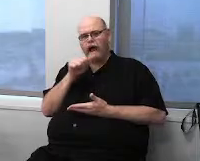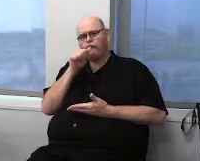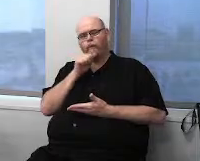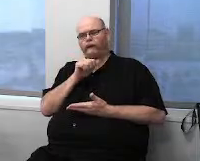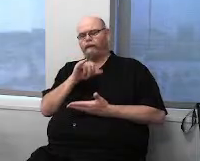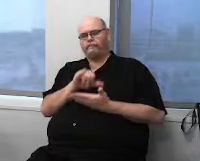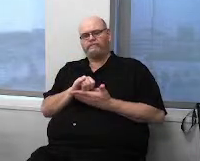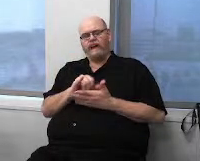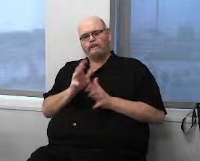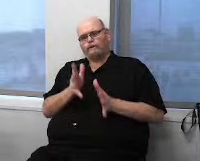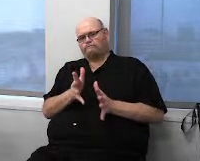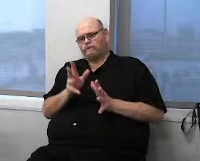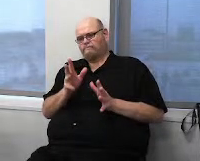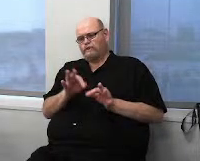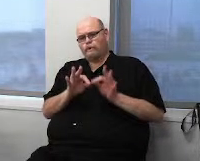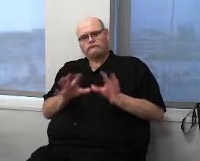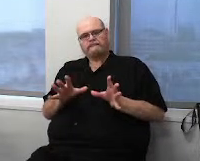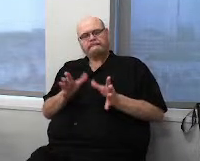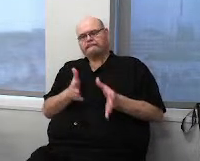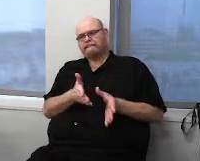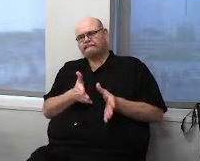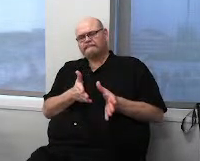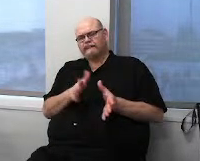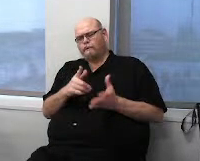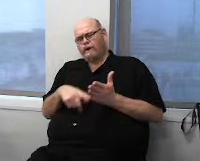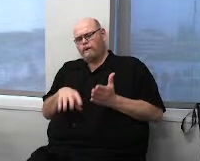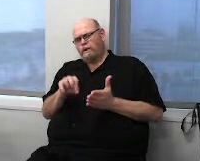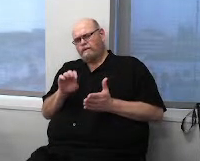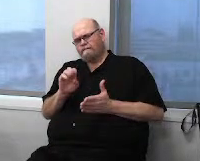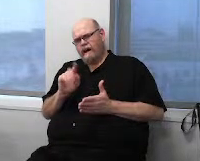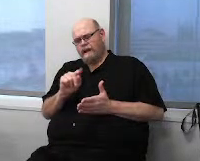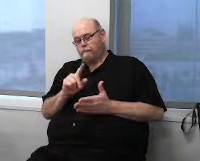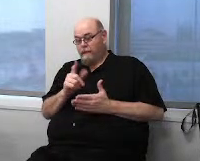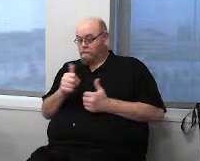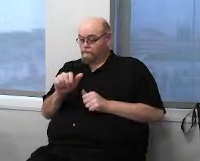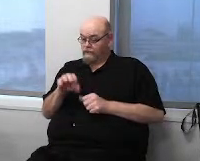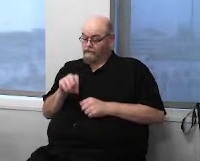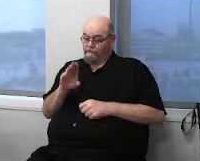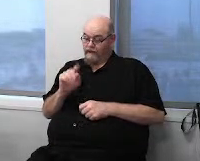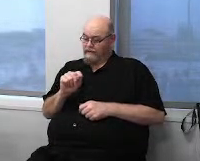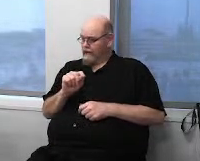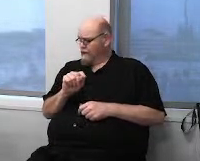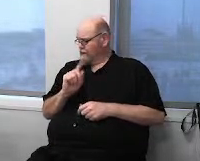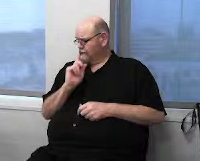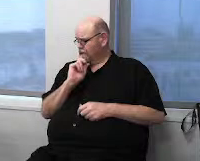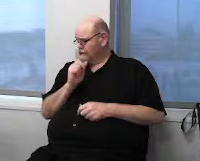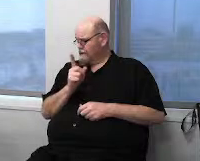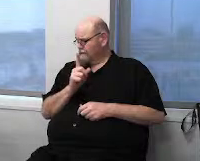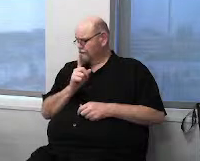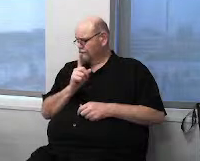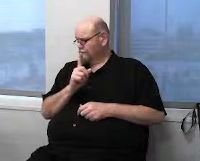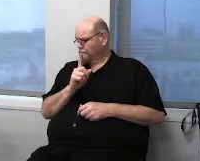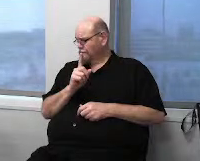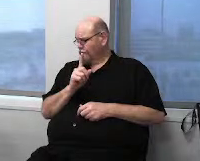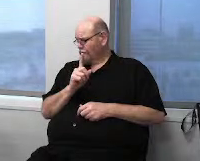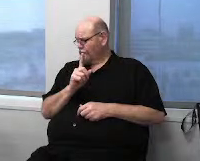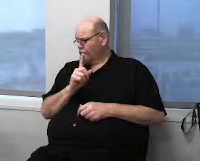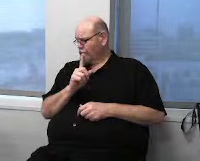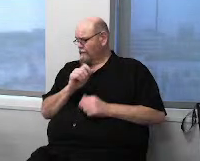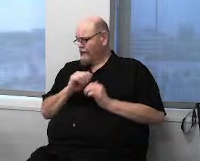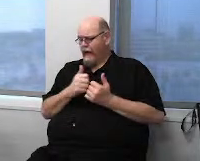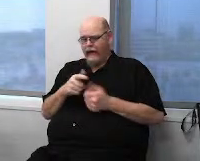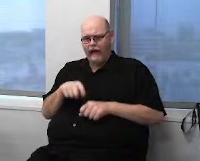I'll use the word tolerating this uselessness? What do you want to find out about this? What I'm trying to find out, Mr. Hempling,